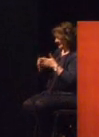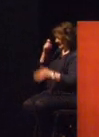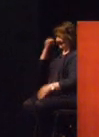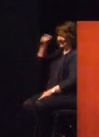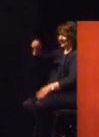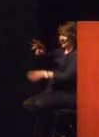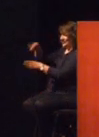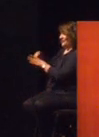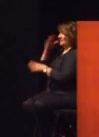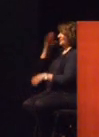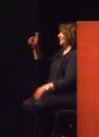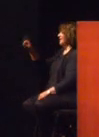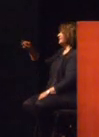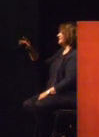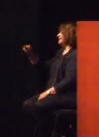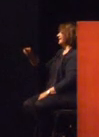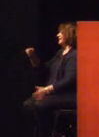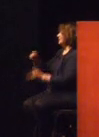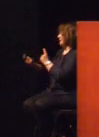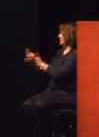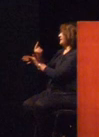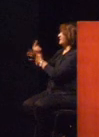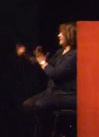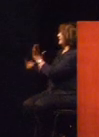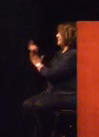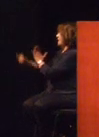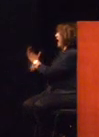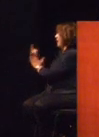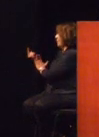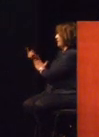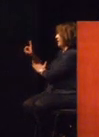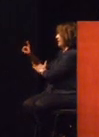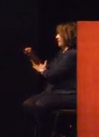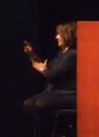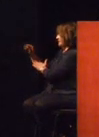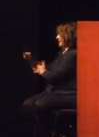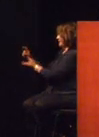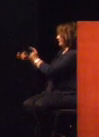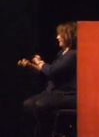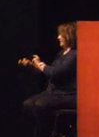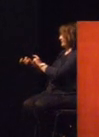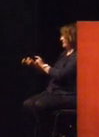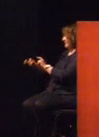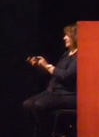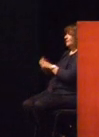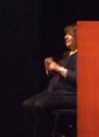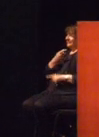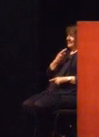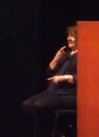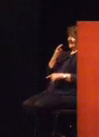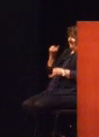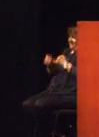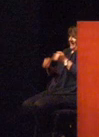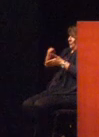involved know that the data changed sometimes hourly. That we were asked to respond to, but this is where it landed,